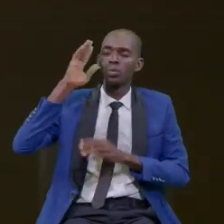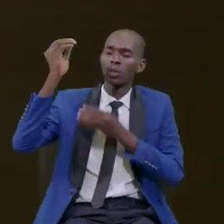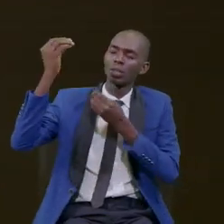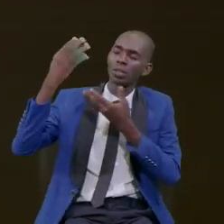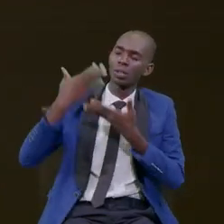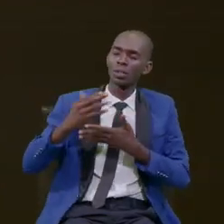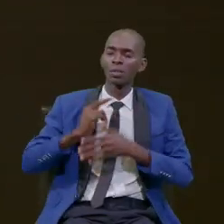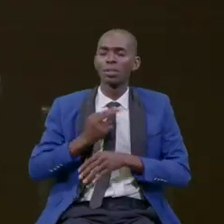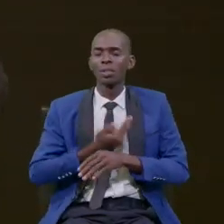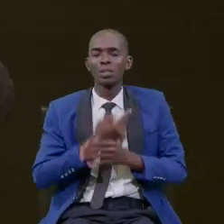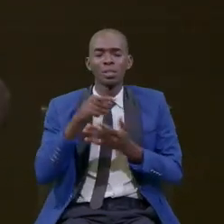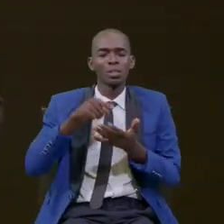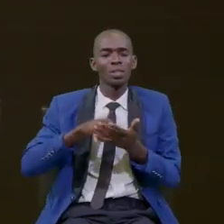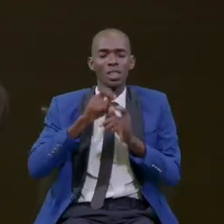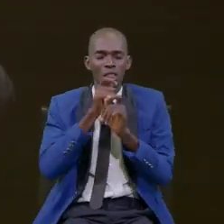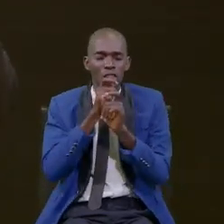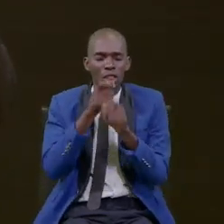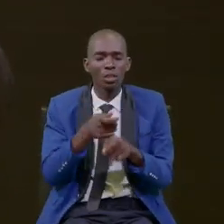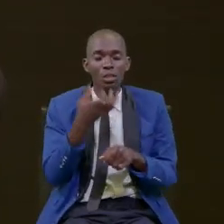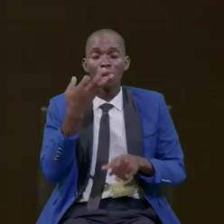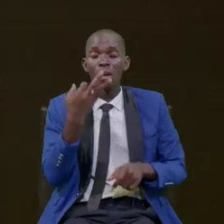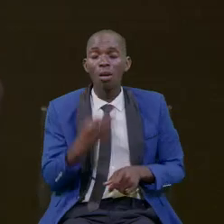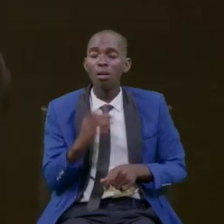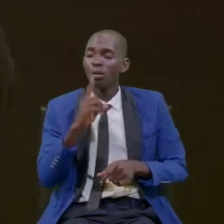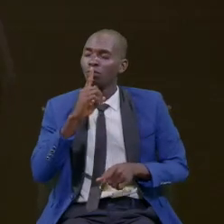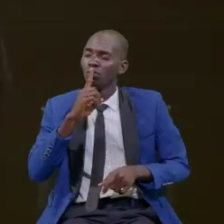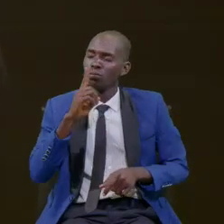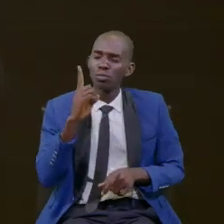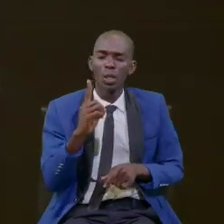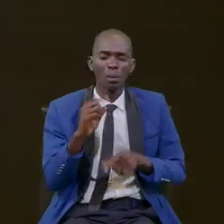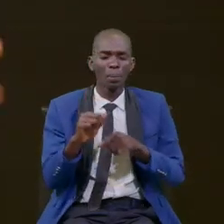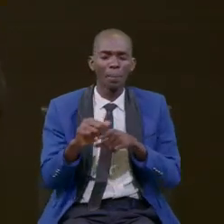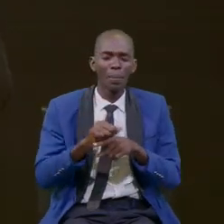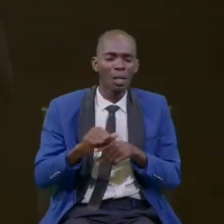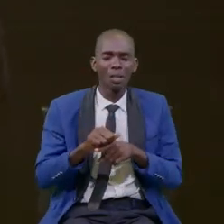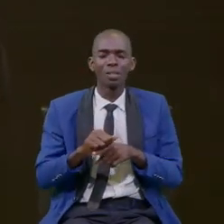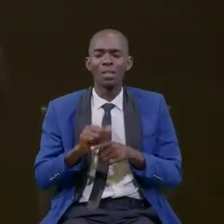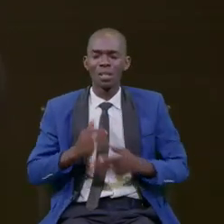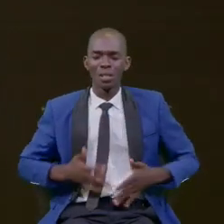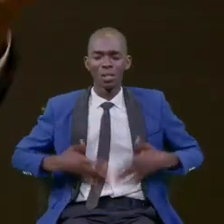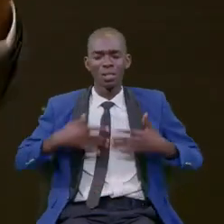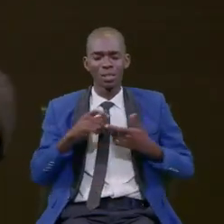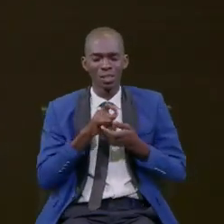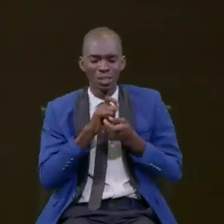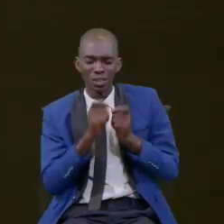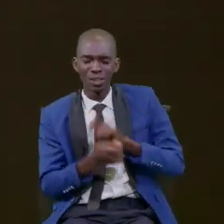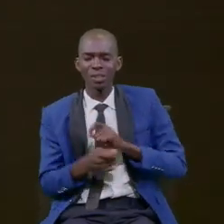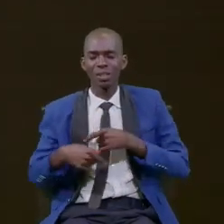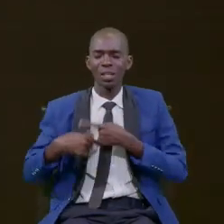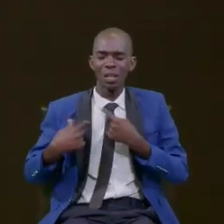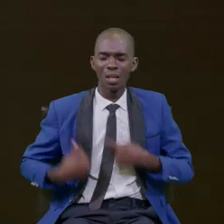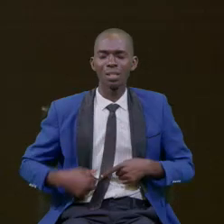this gift of real, practical, life-changing,